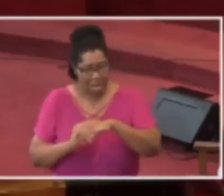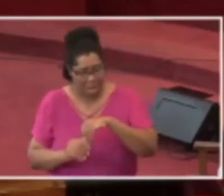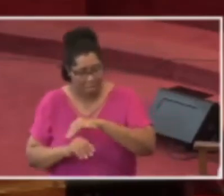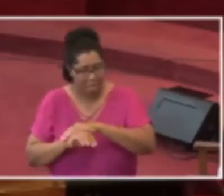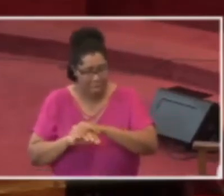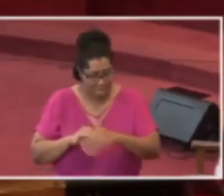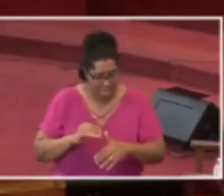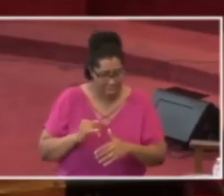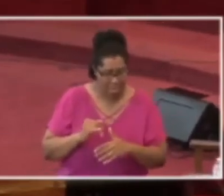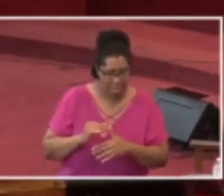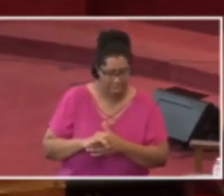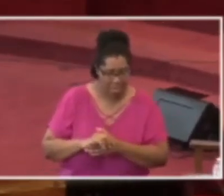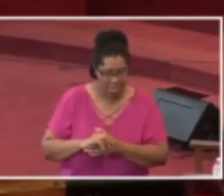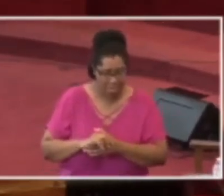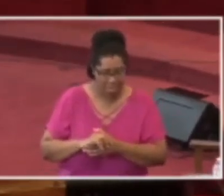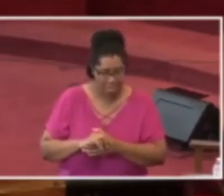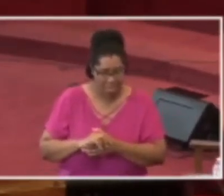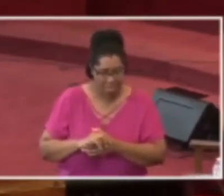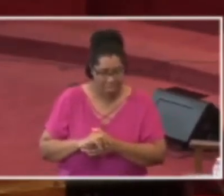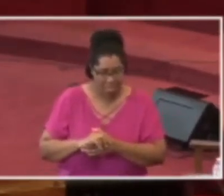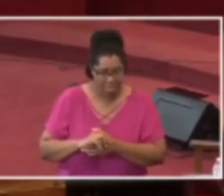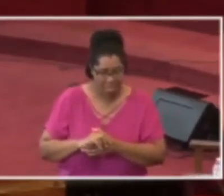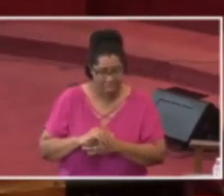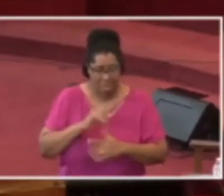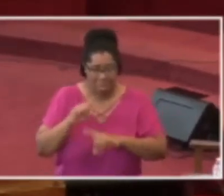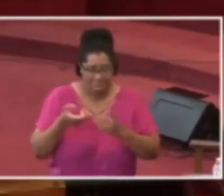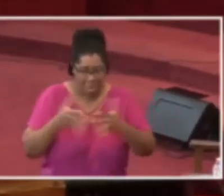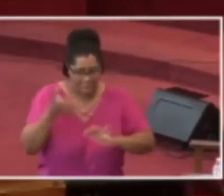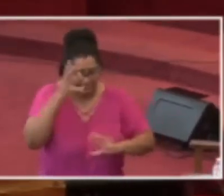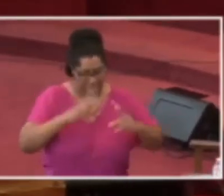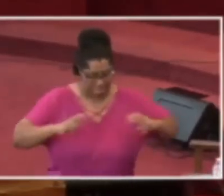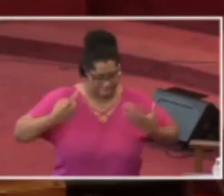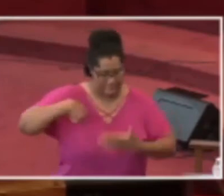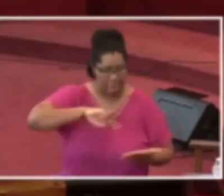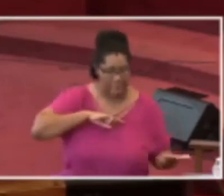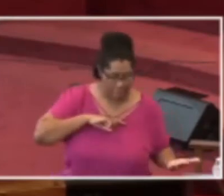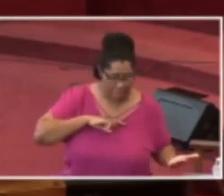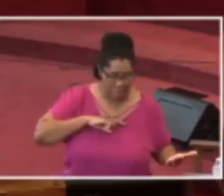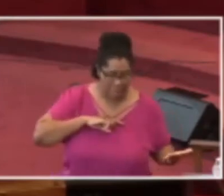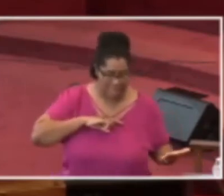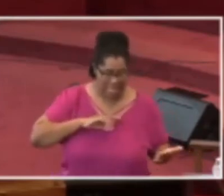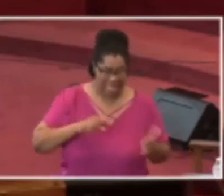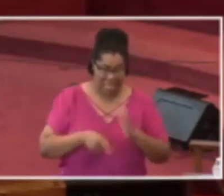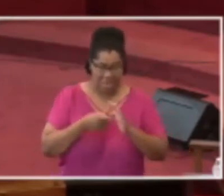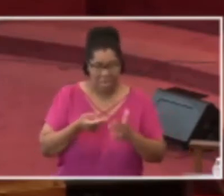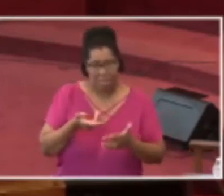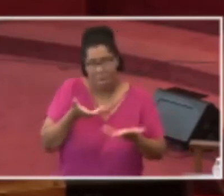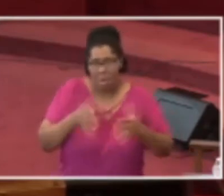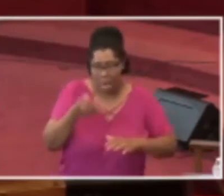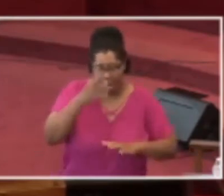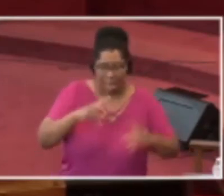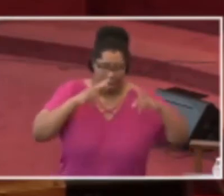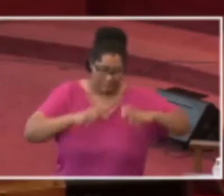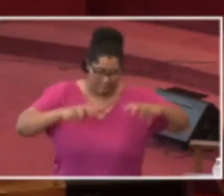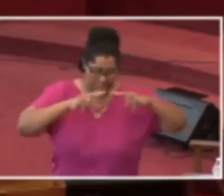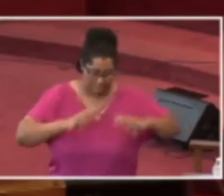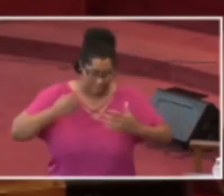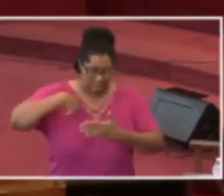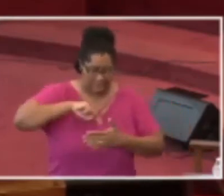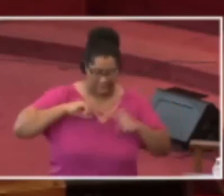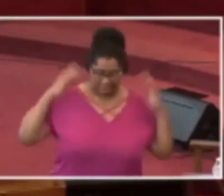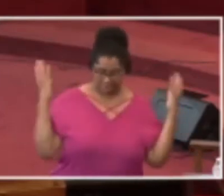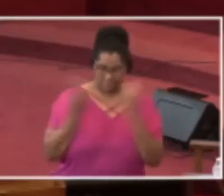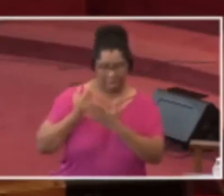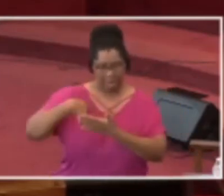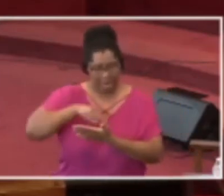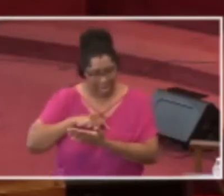are uncomfortable with his searching of us. Again, just sometimes we don't want to be searched or hemmed in by God if